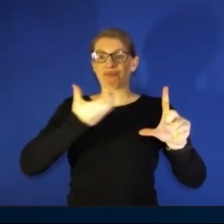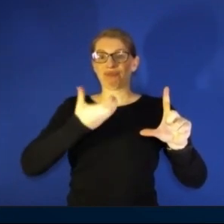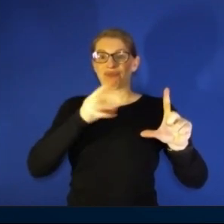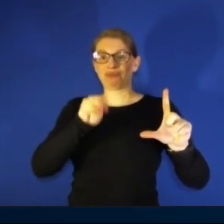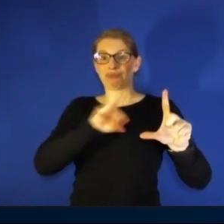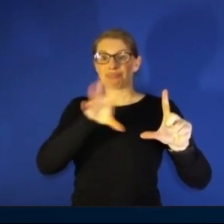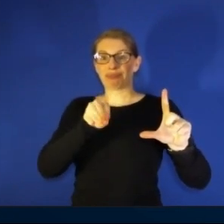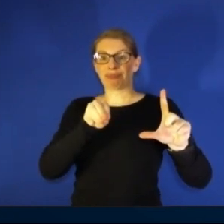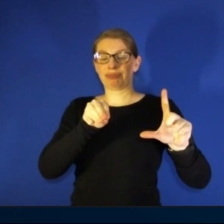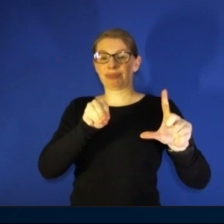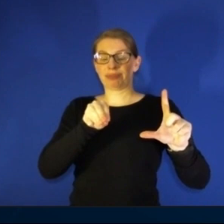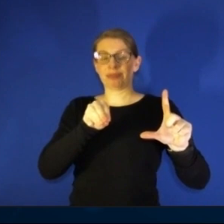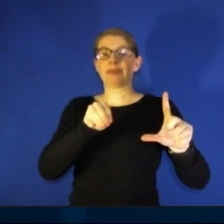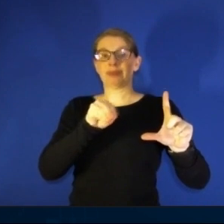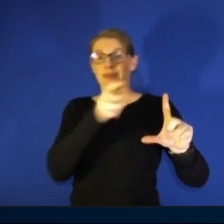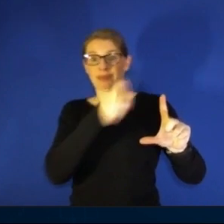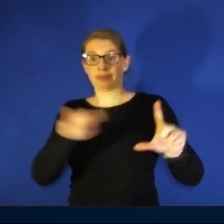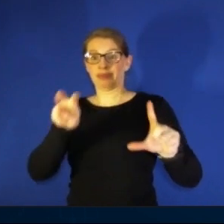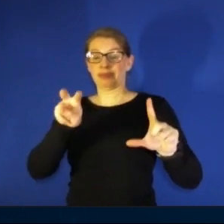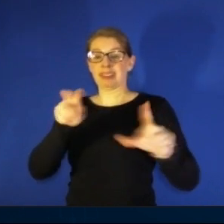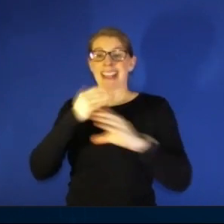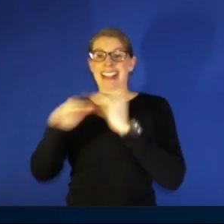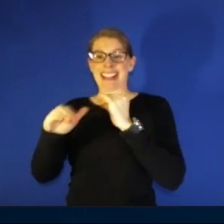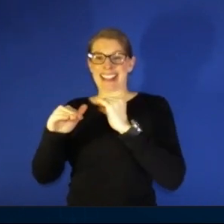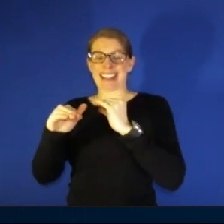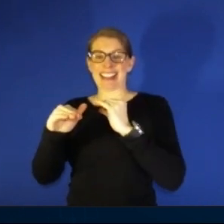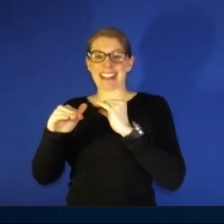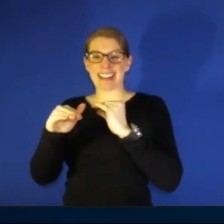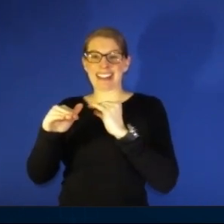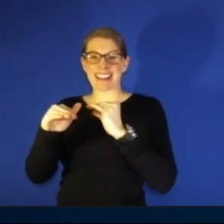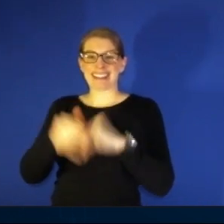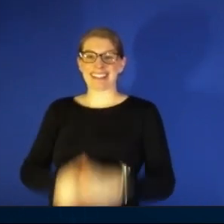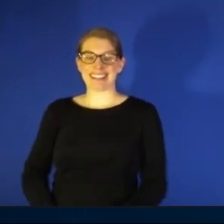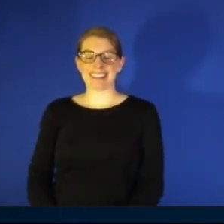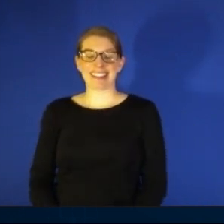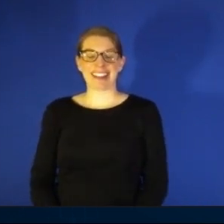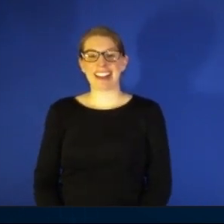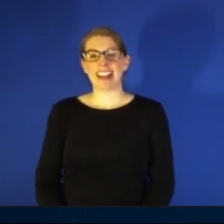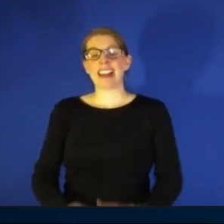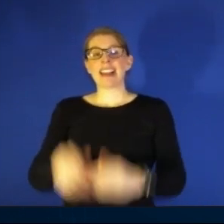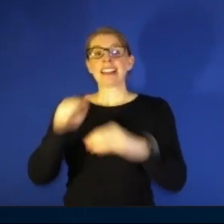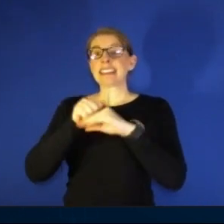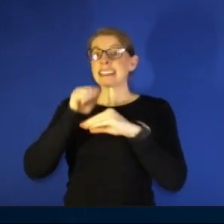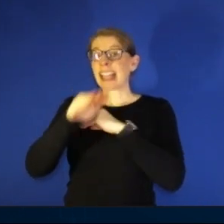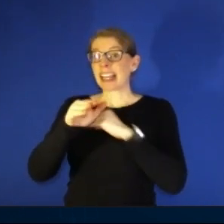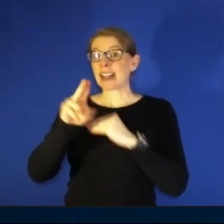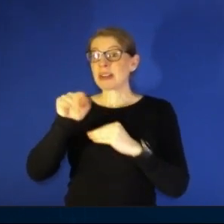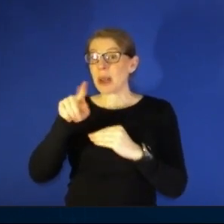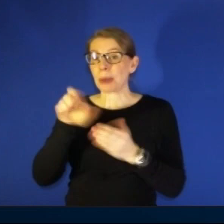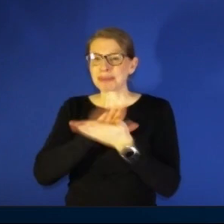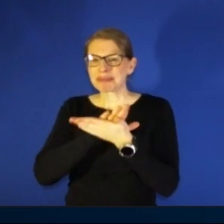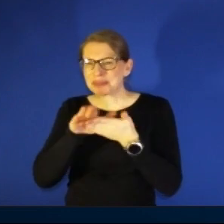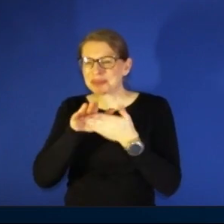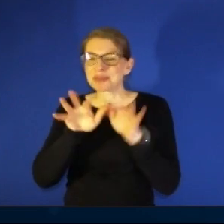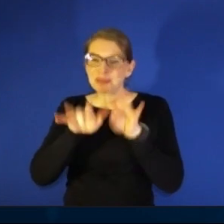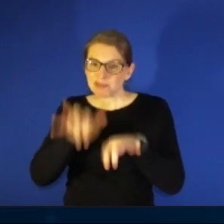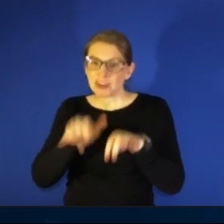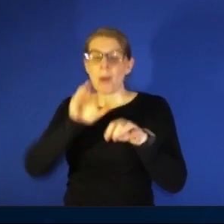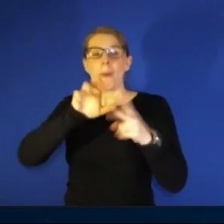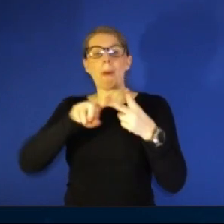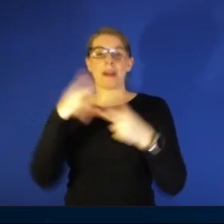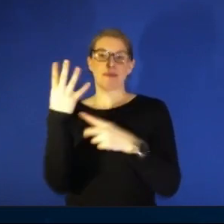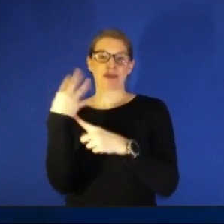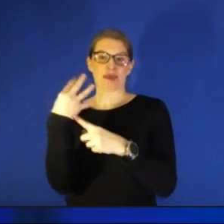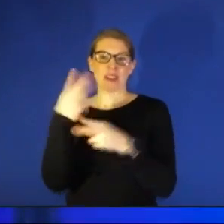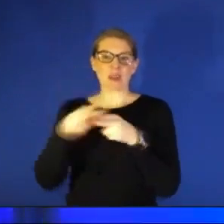phone, hover over the QR code. It will take you to your email. Send a nice note, or you can record a 30-second